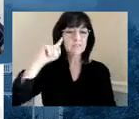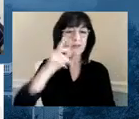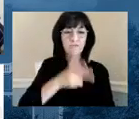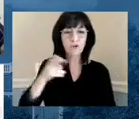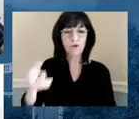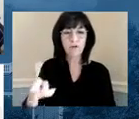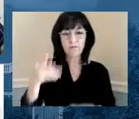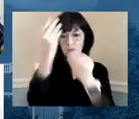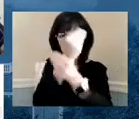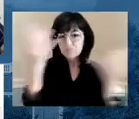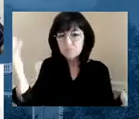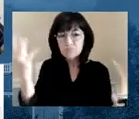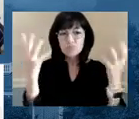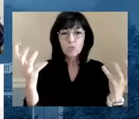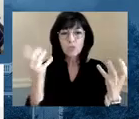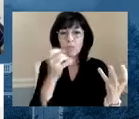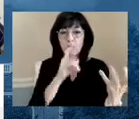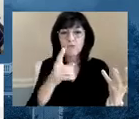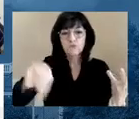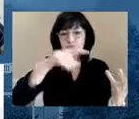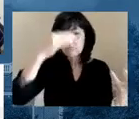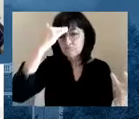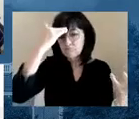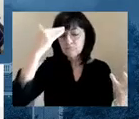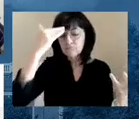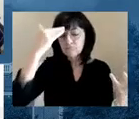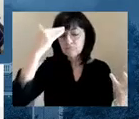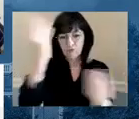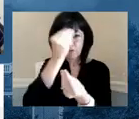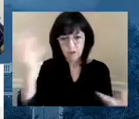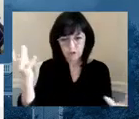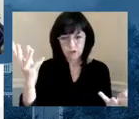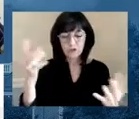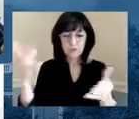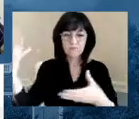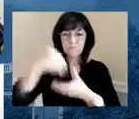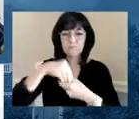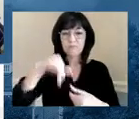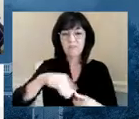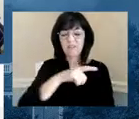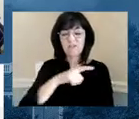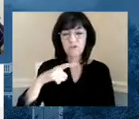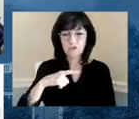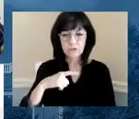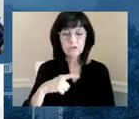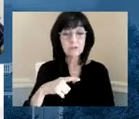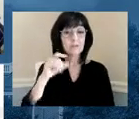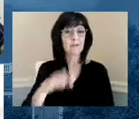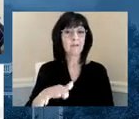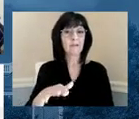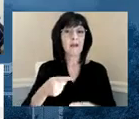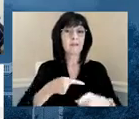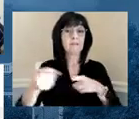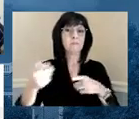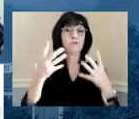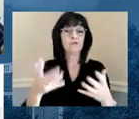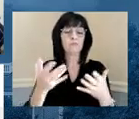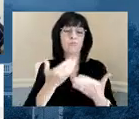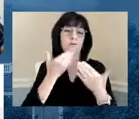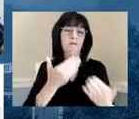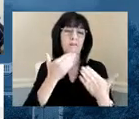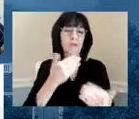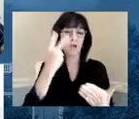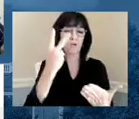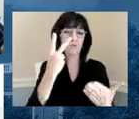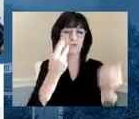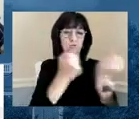all for joining us. Thank you for the work of the General Assembly, particularly the two sponsors that are here with us for this